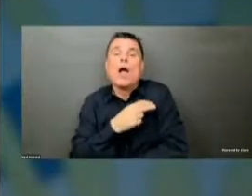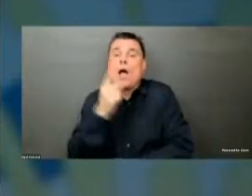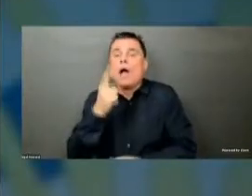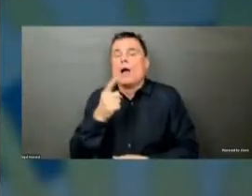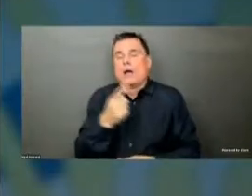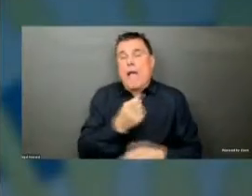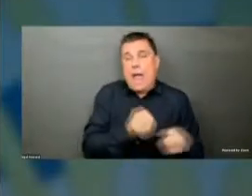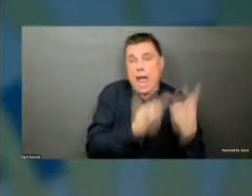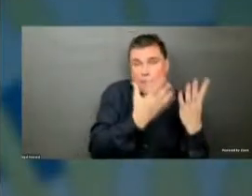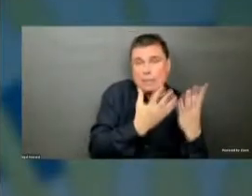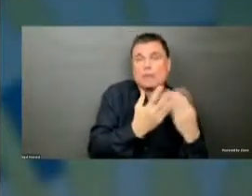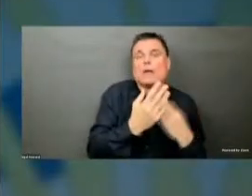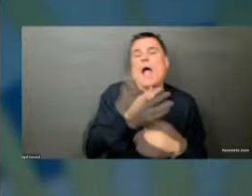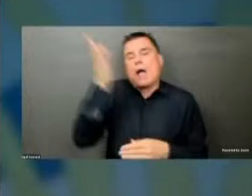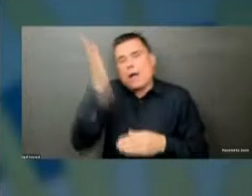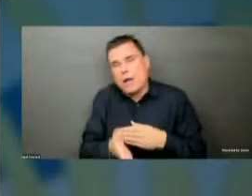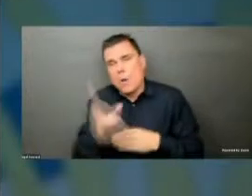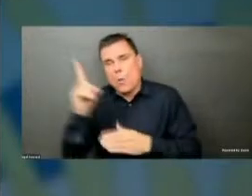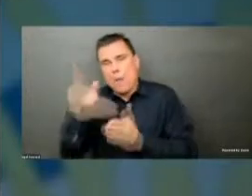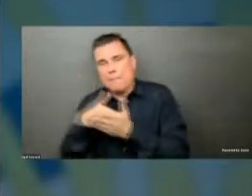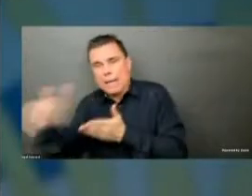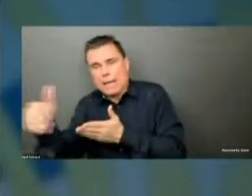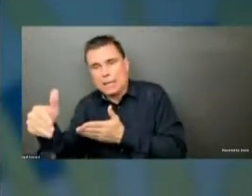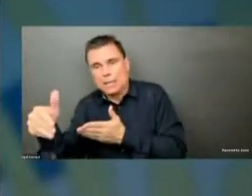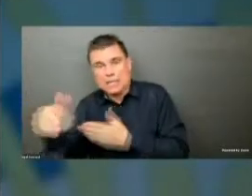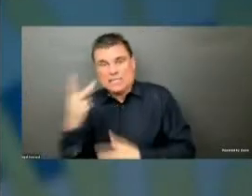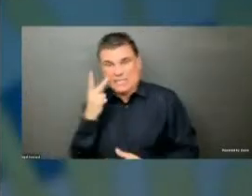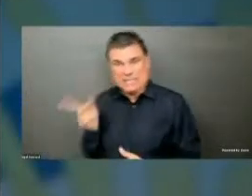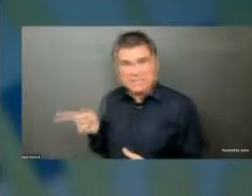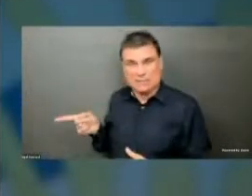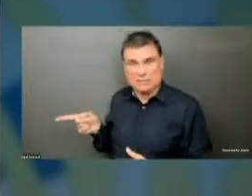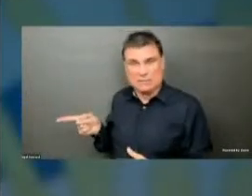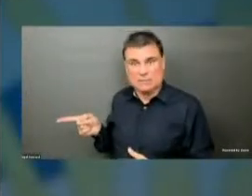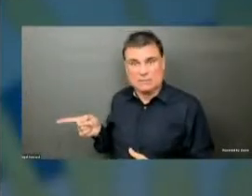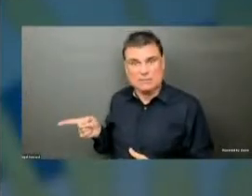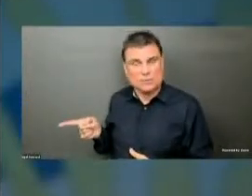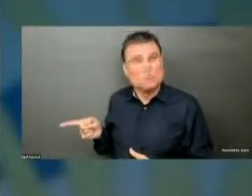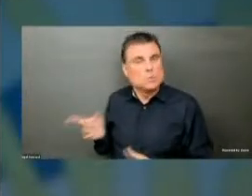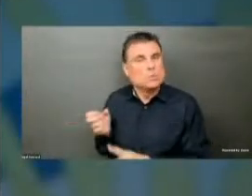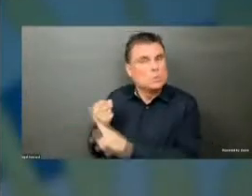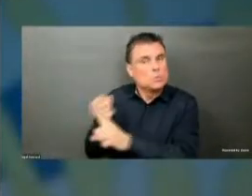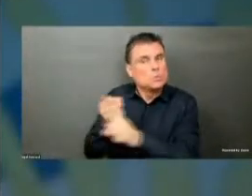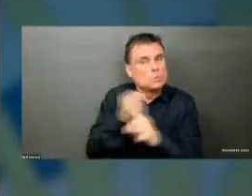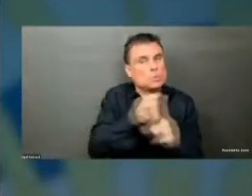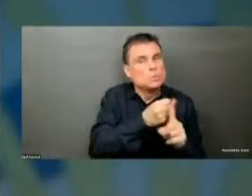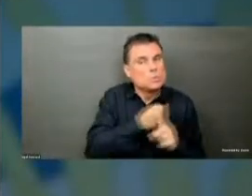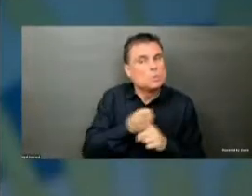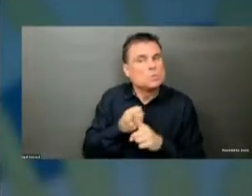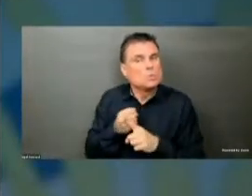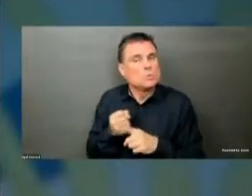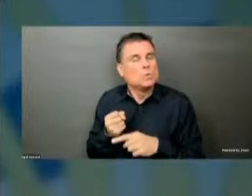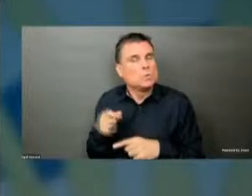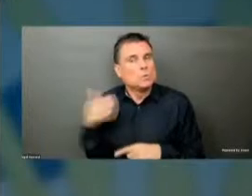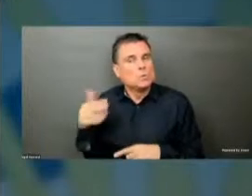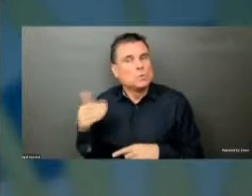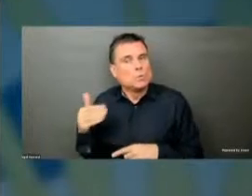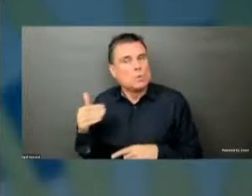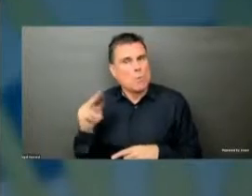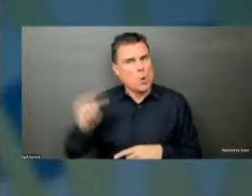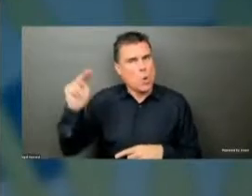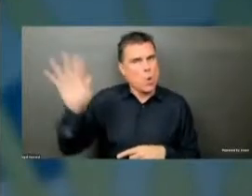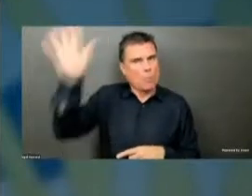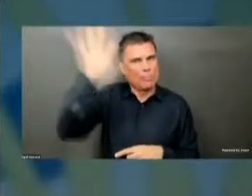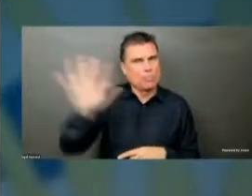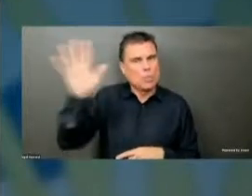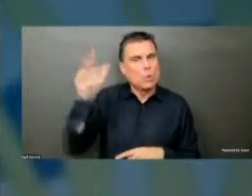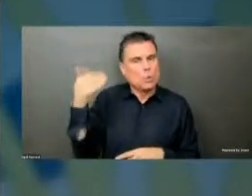dramatic impact that the pandemic has been having recently on our healthcare system in the north, and that's something we've been paying a lot of attention